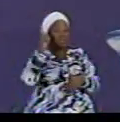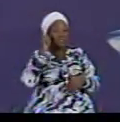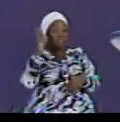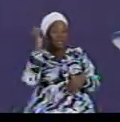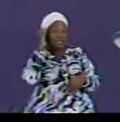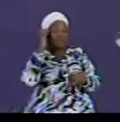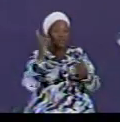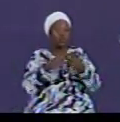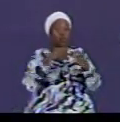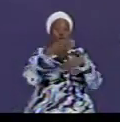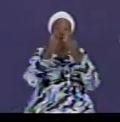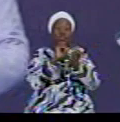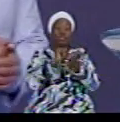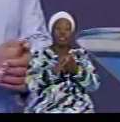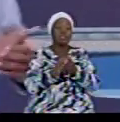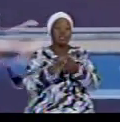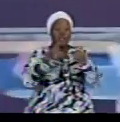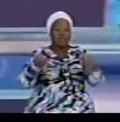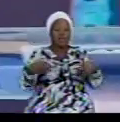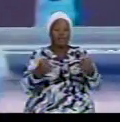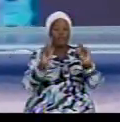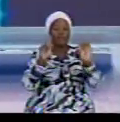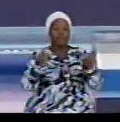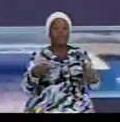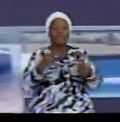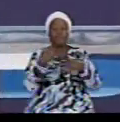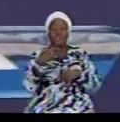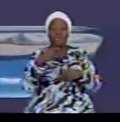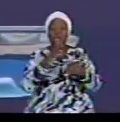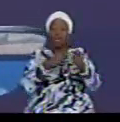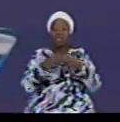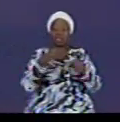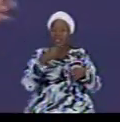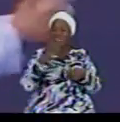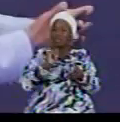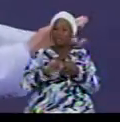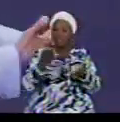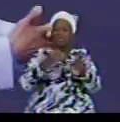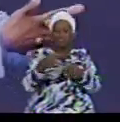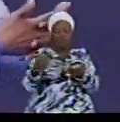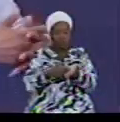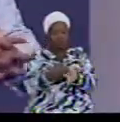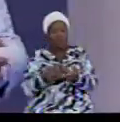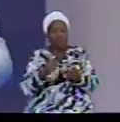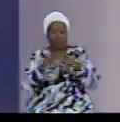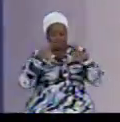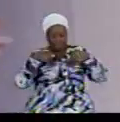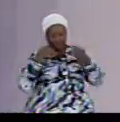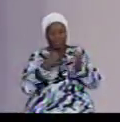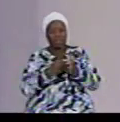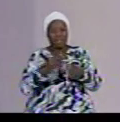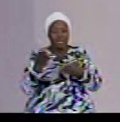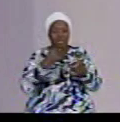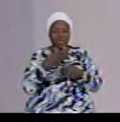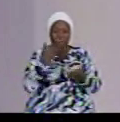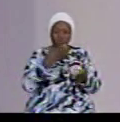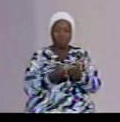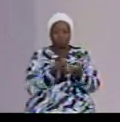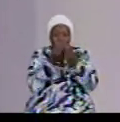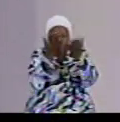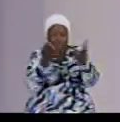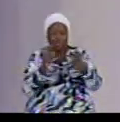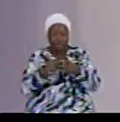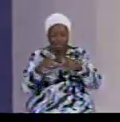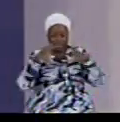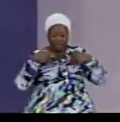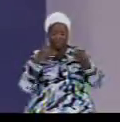which Philip spake. When he told them, here is the gospel, they accepted. When he told them, here is the good news, they accepted.